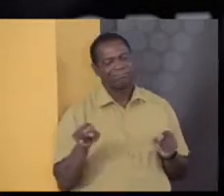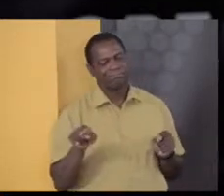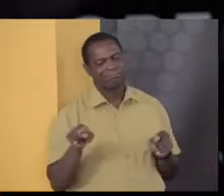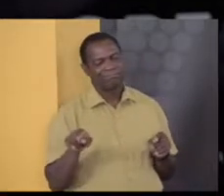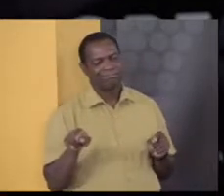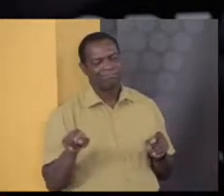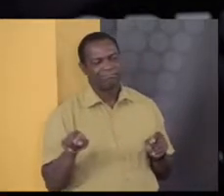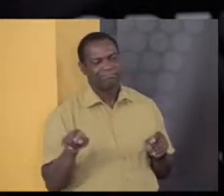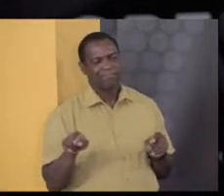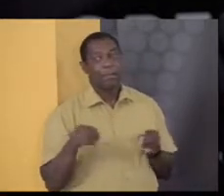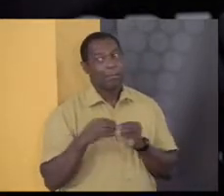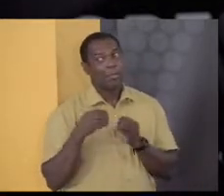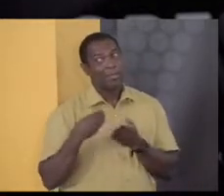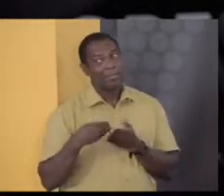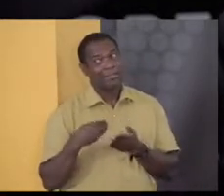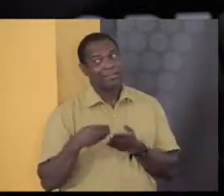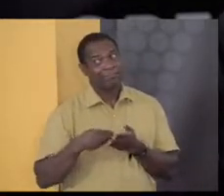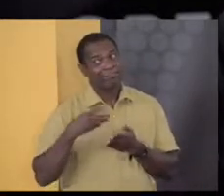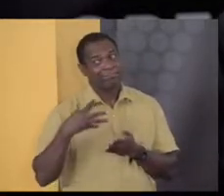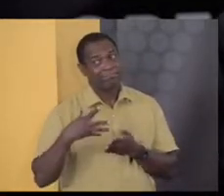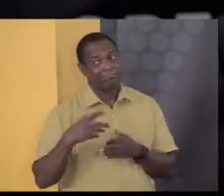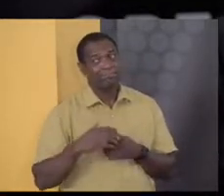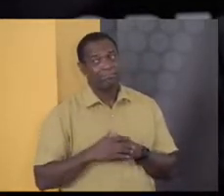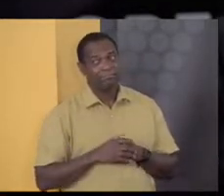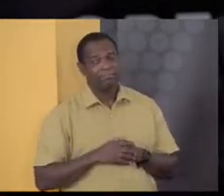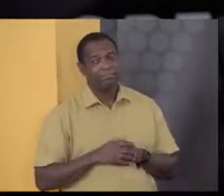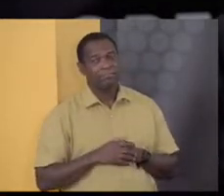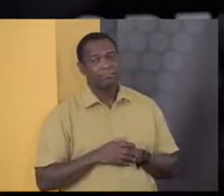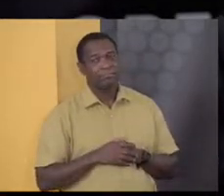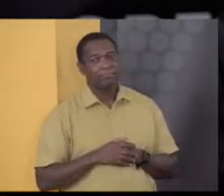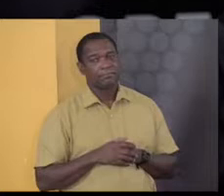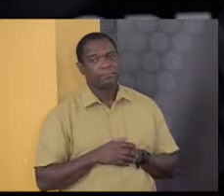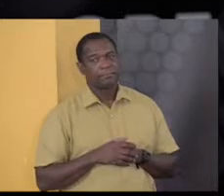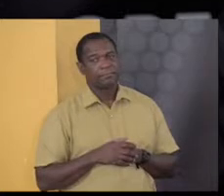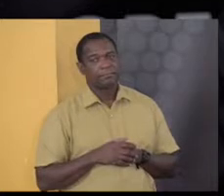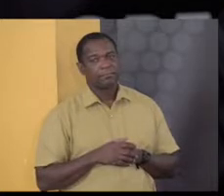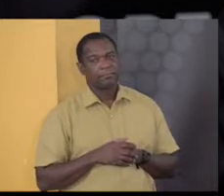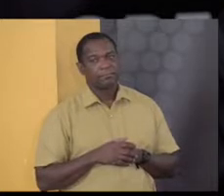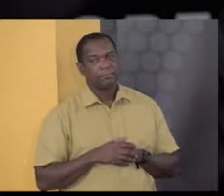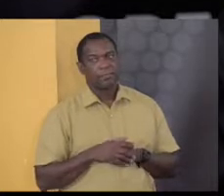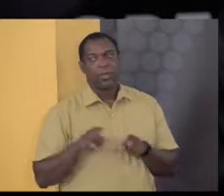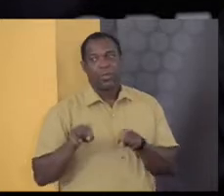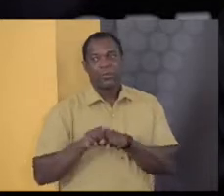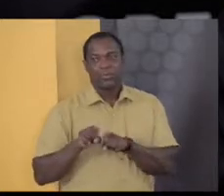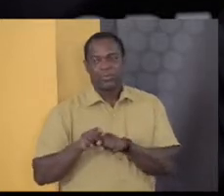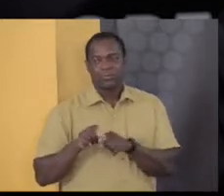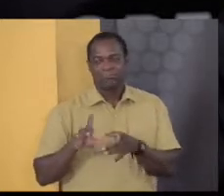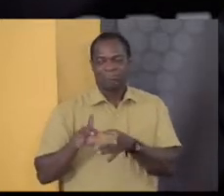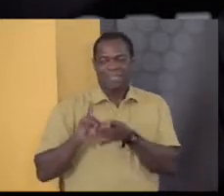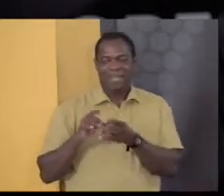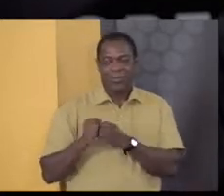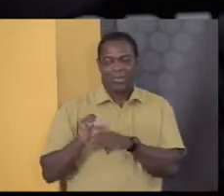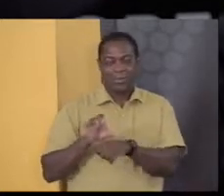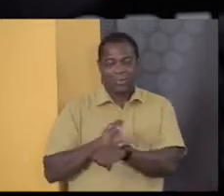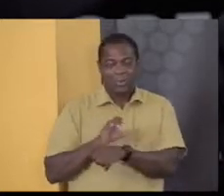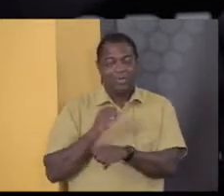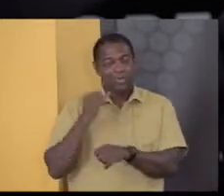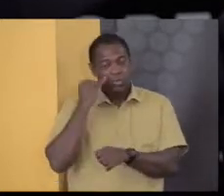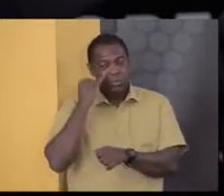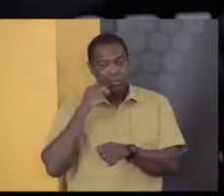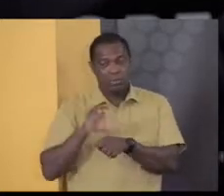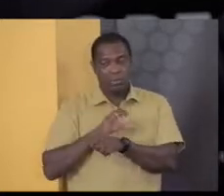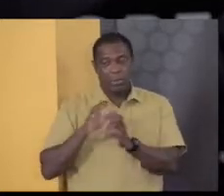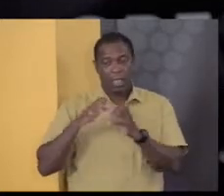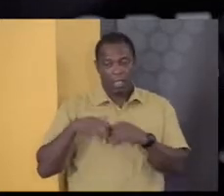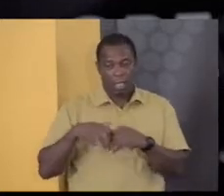of course, automated is it's more money. And again, if that is all computerized, if that